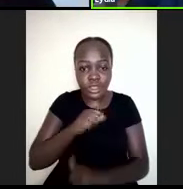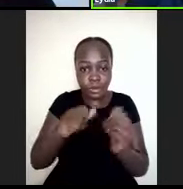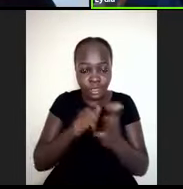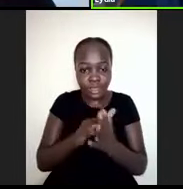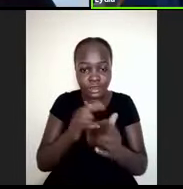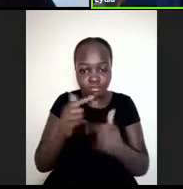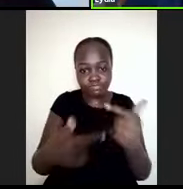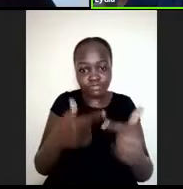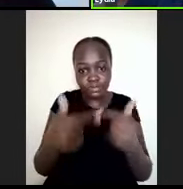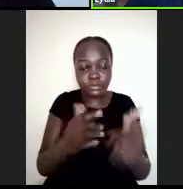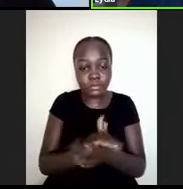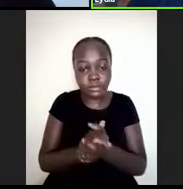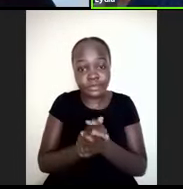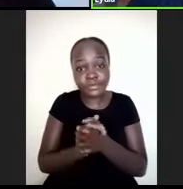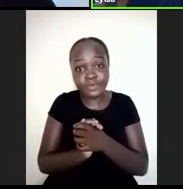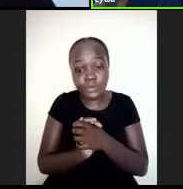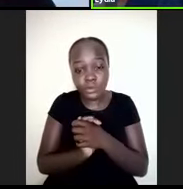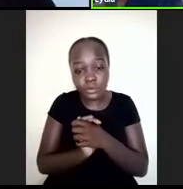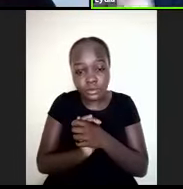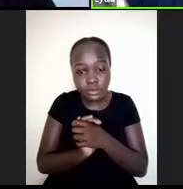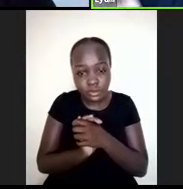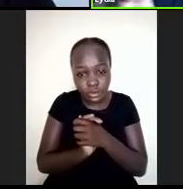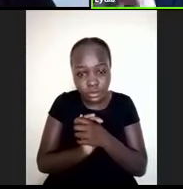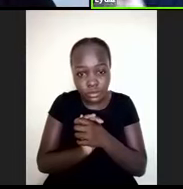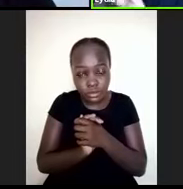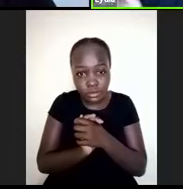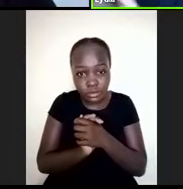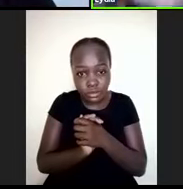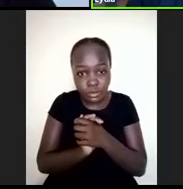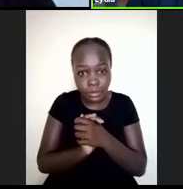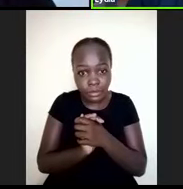Okay. So